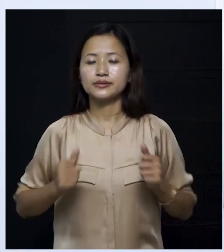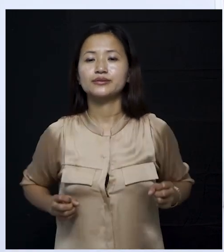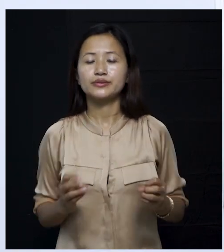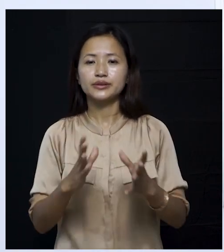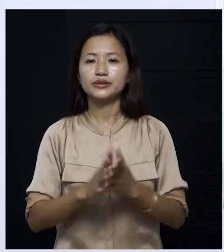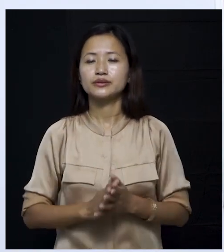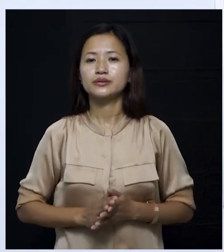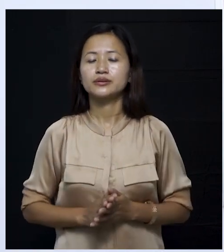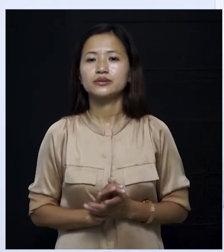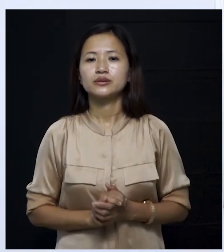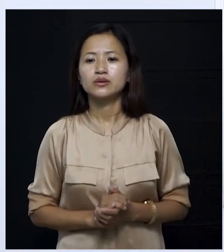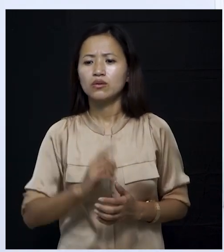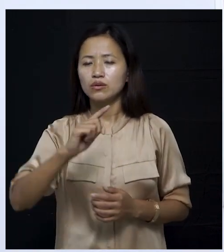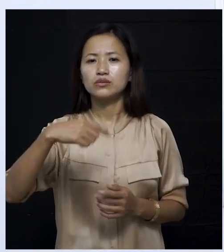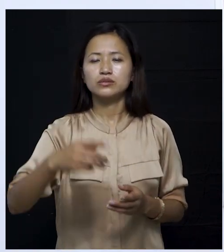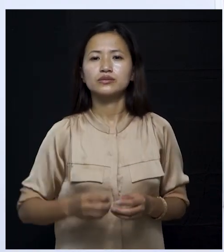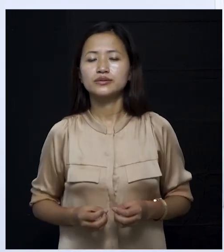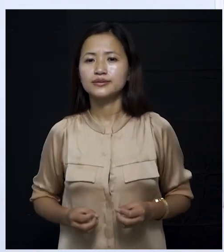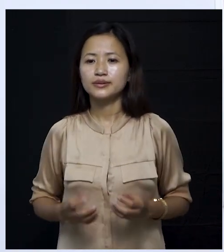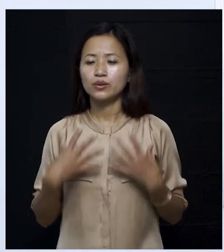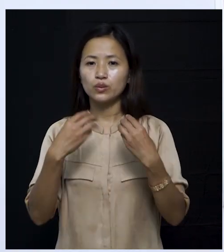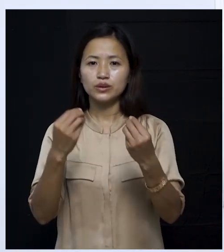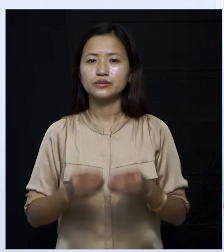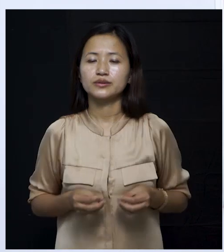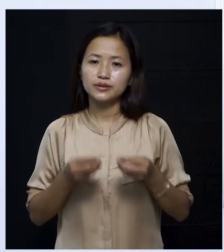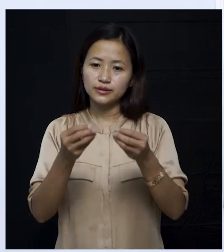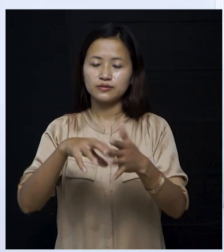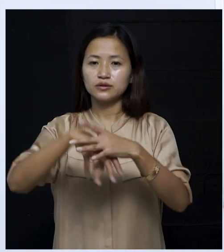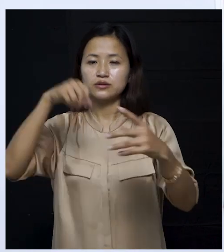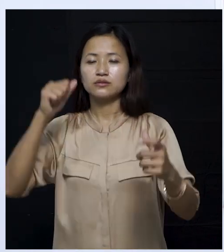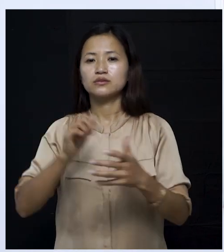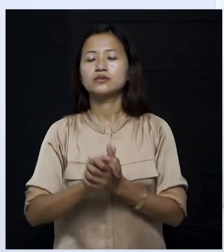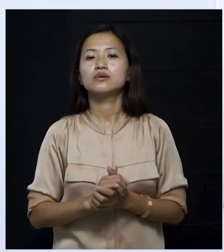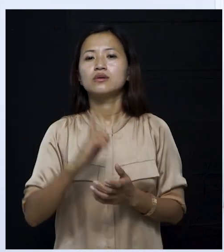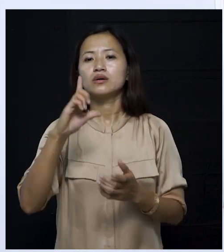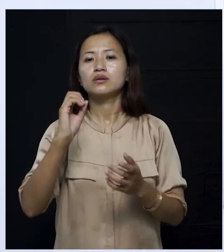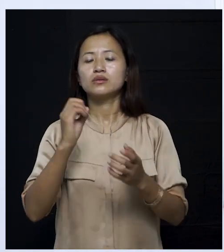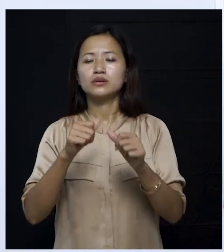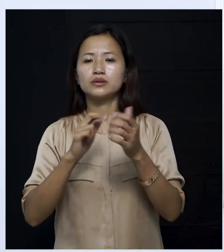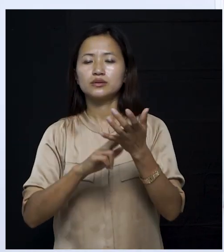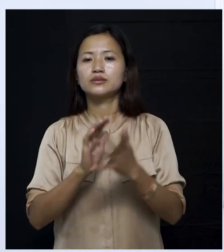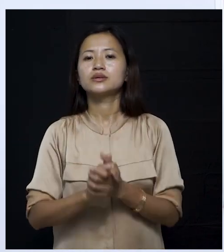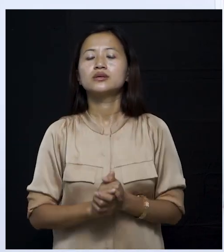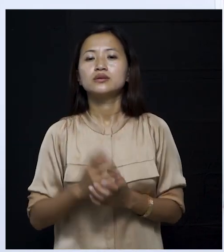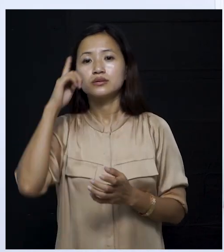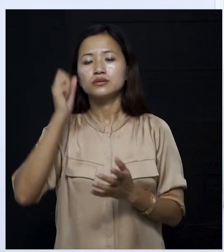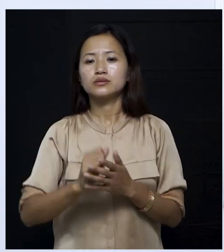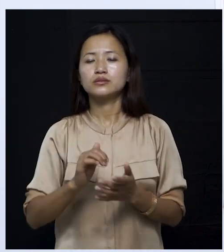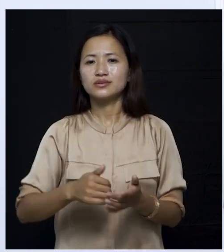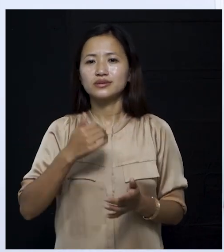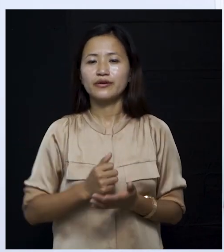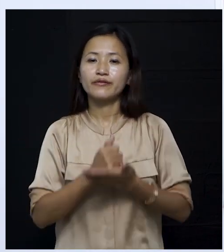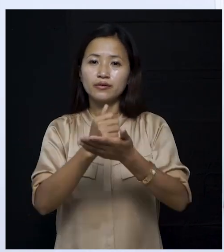and willing. The bank will always be ready and willing to give out loan, okay, to give out loan to the